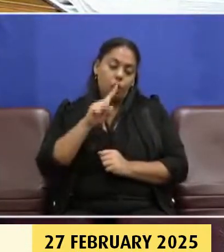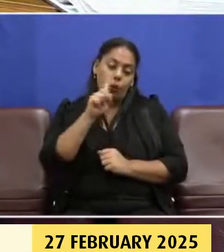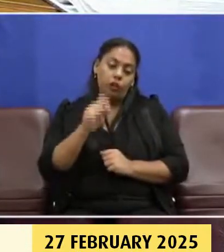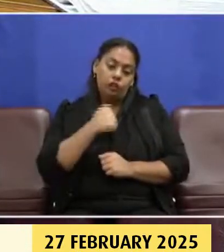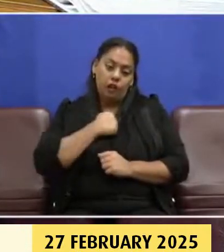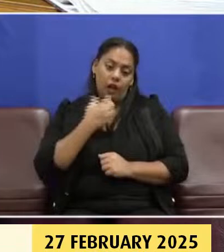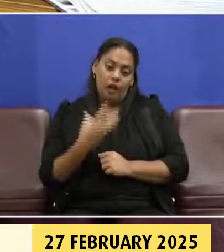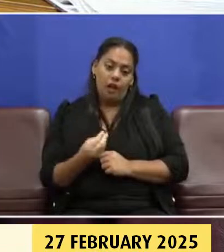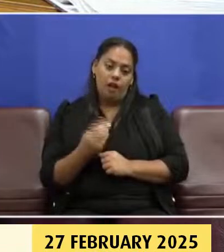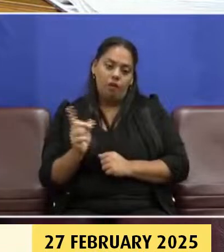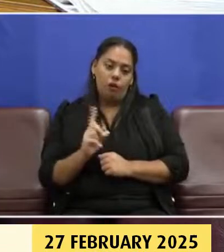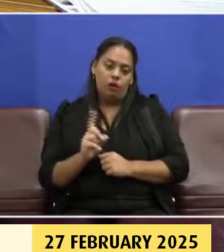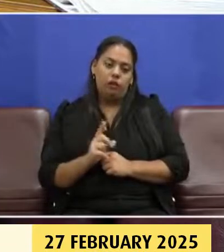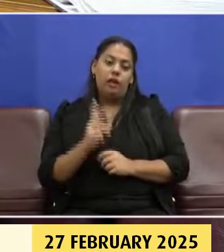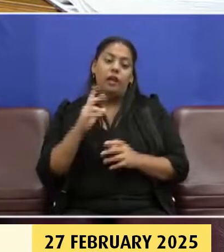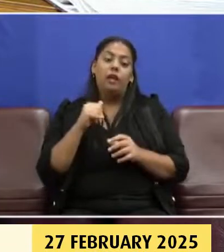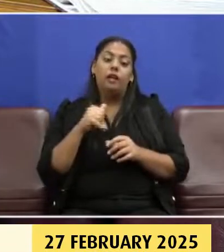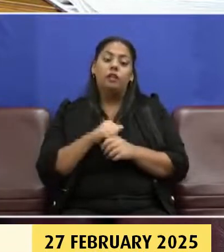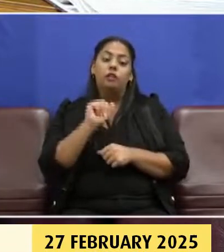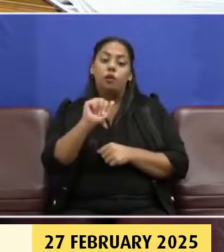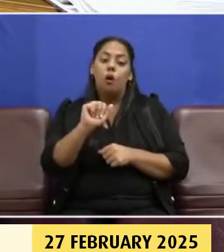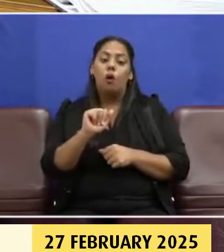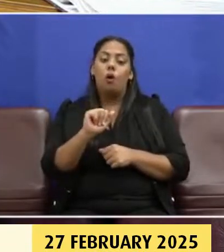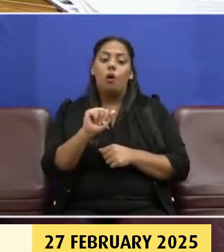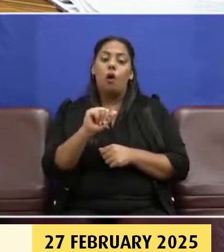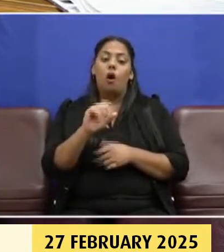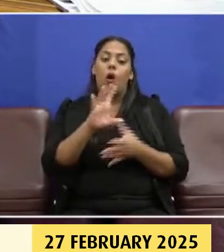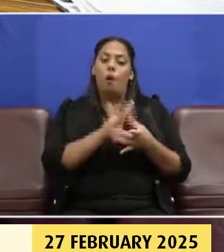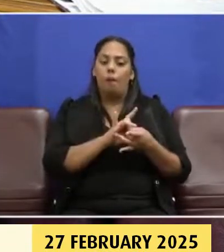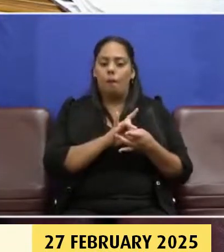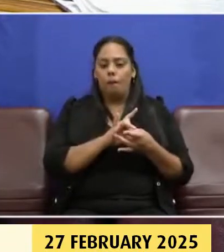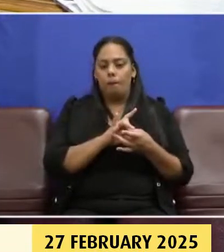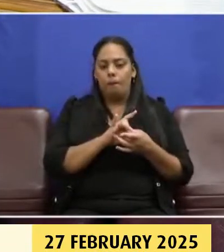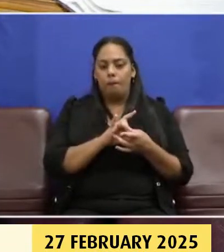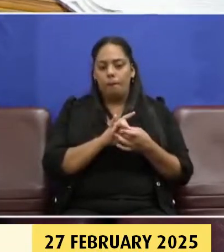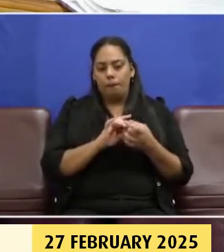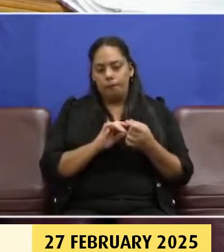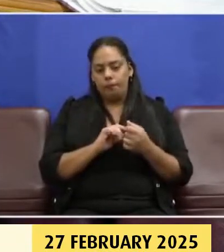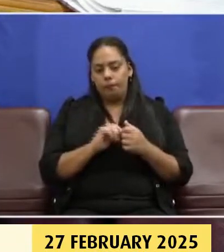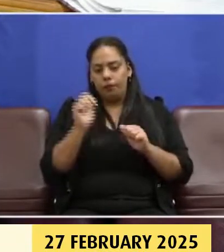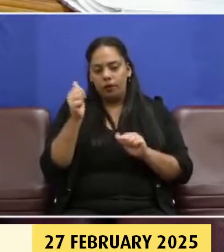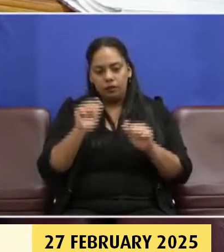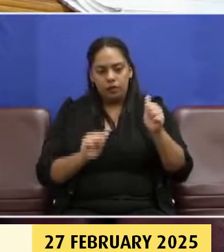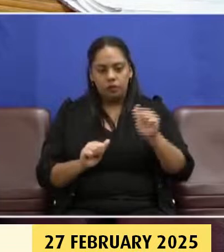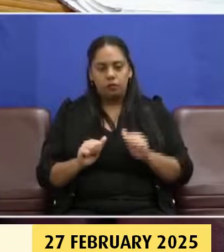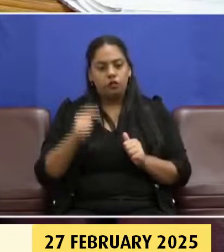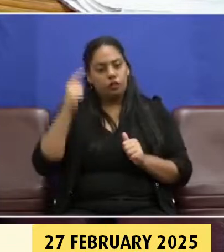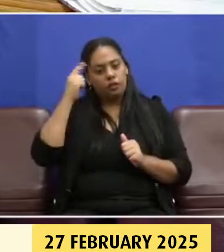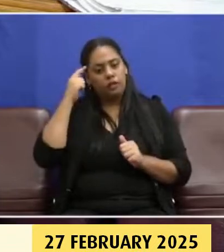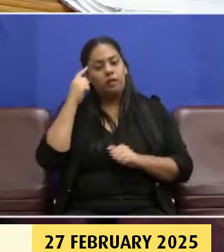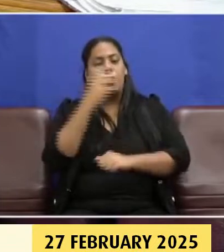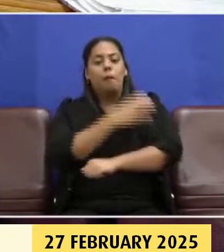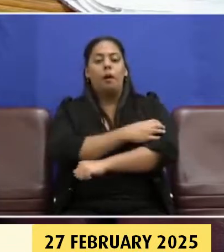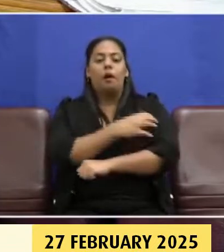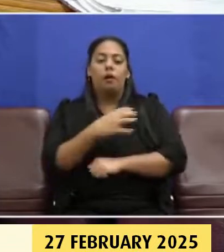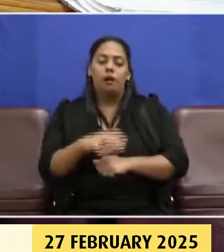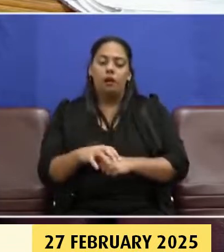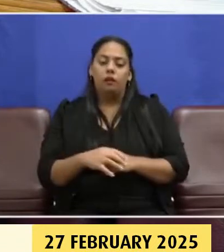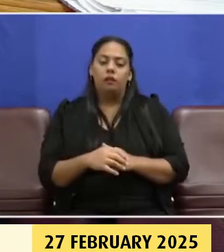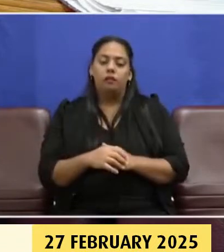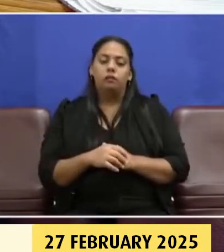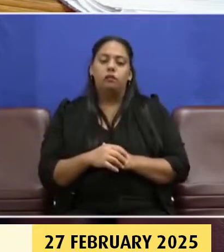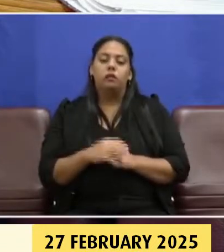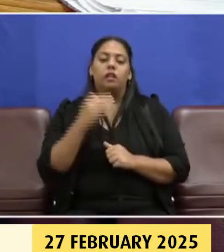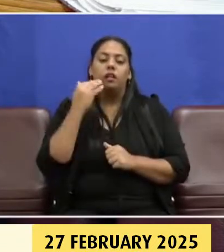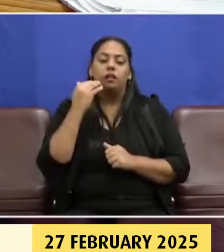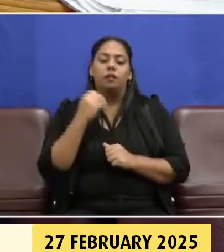for you is, in your own assessment, do you think the NYDA performs its mandate efficiently? If